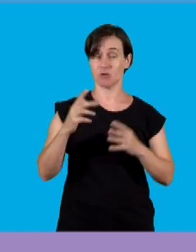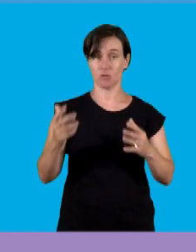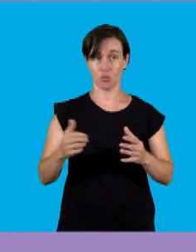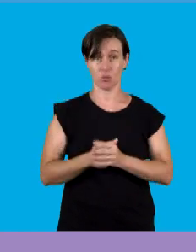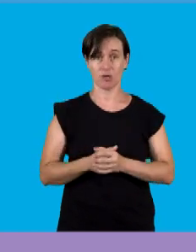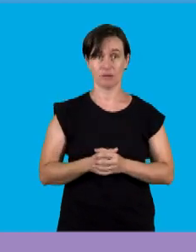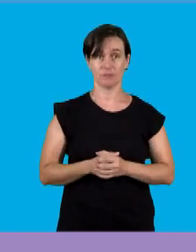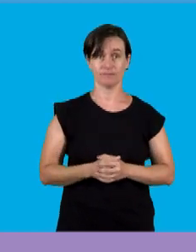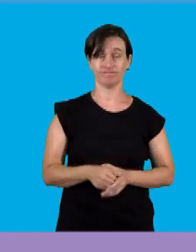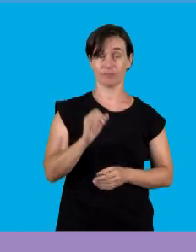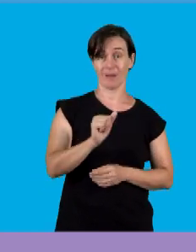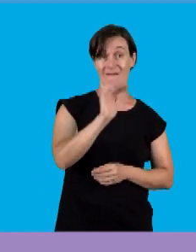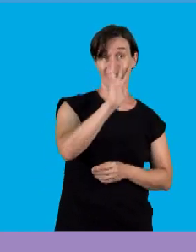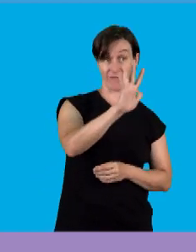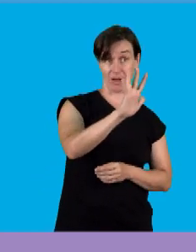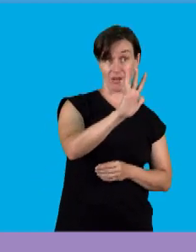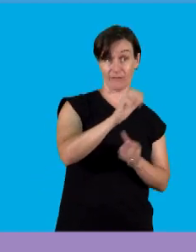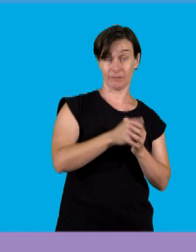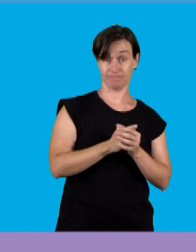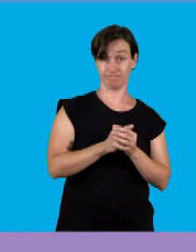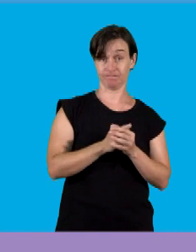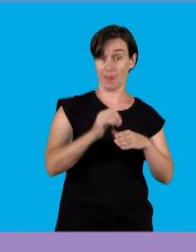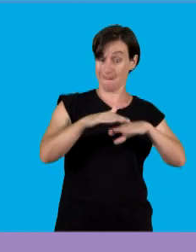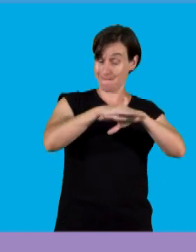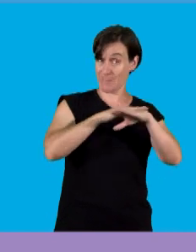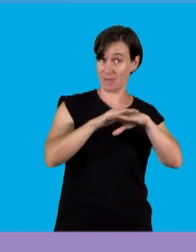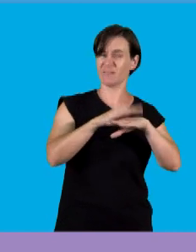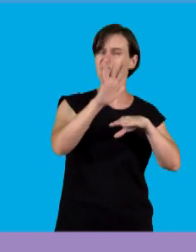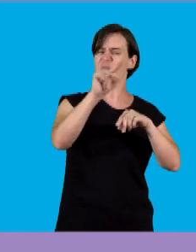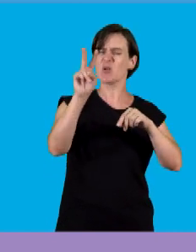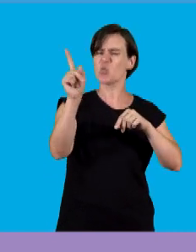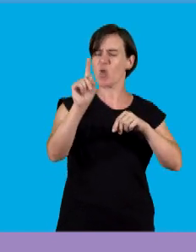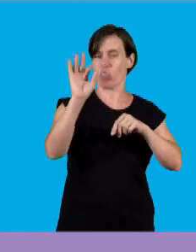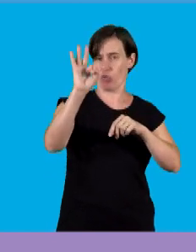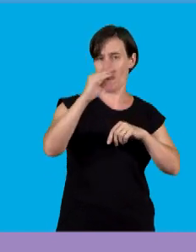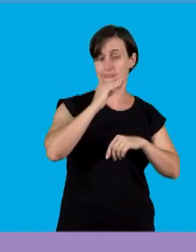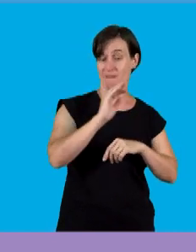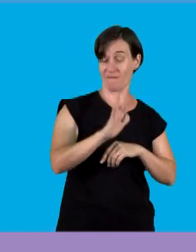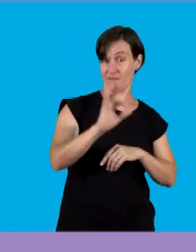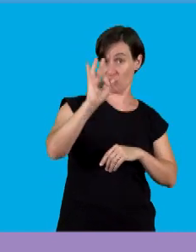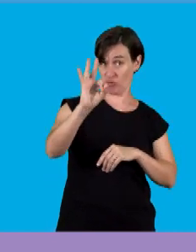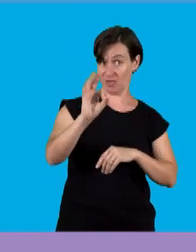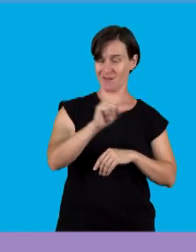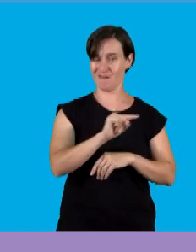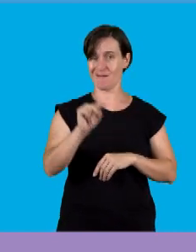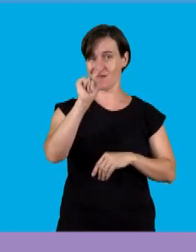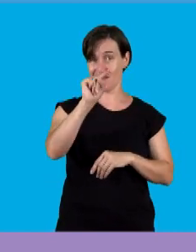to be? Well, as the numerator, we have a base 5, and 5 minus a 2 is equals to 3.